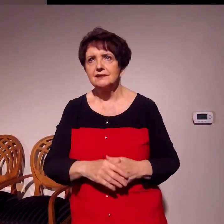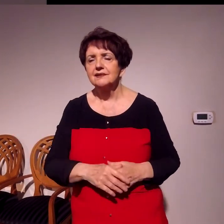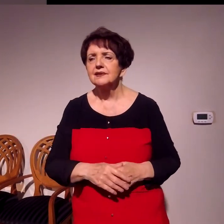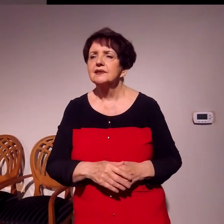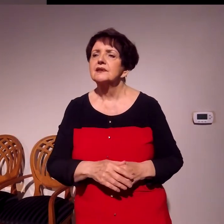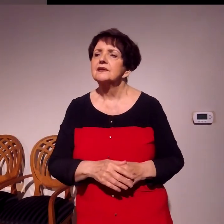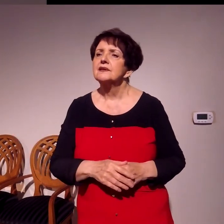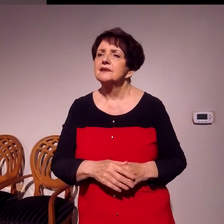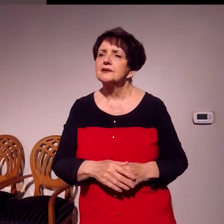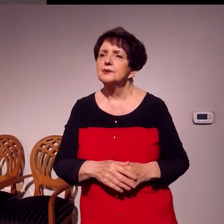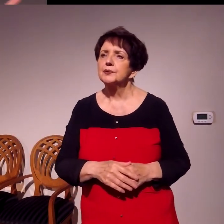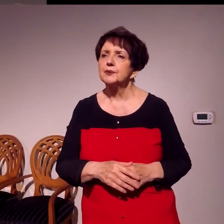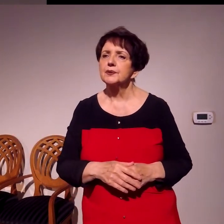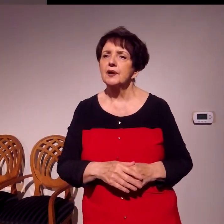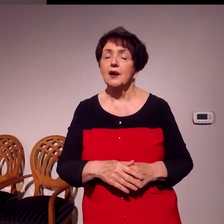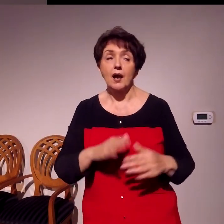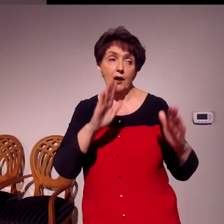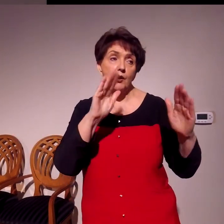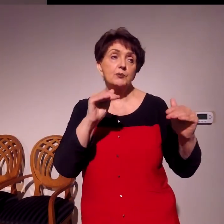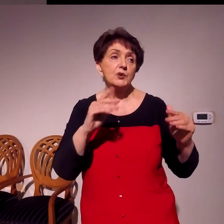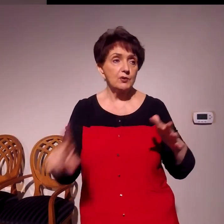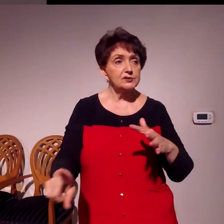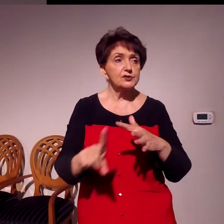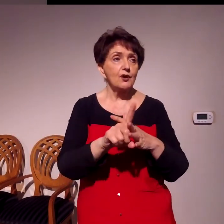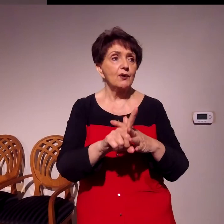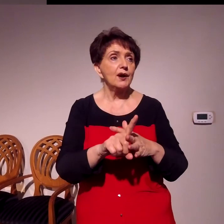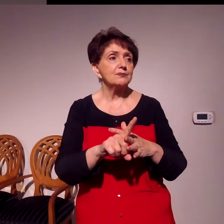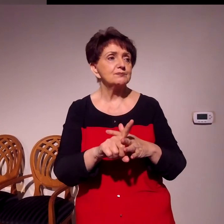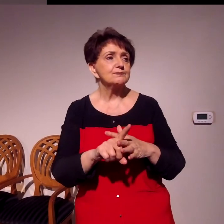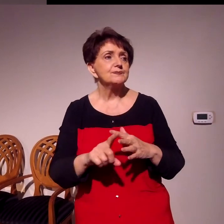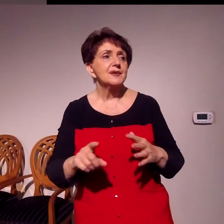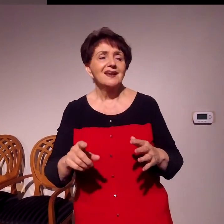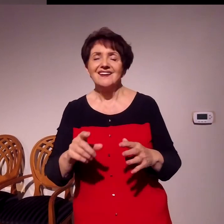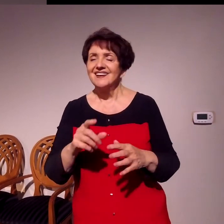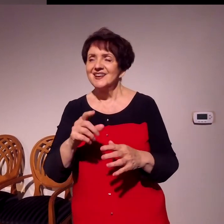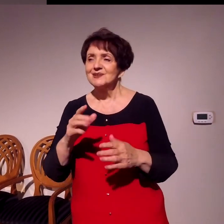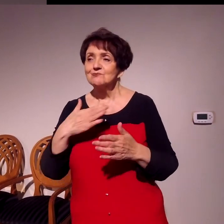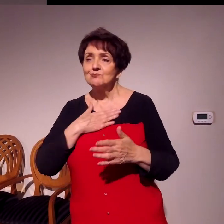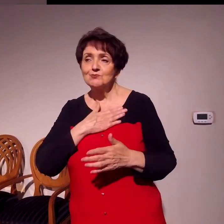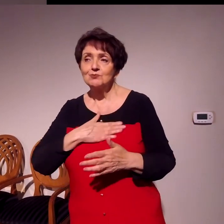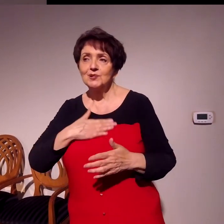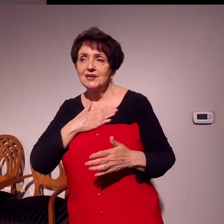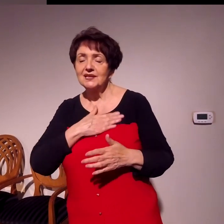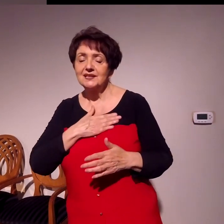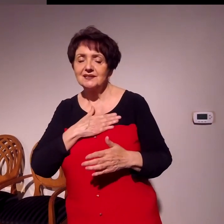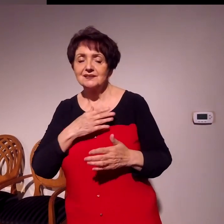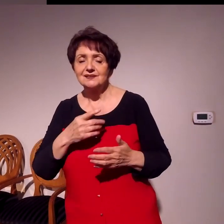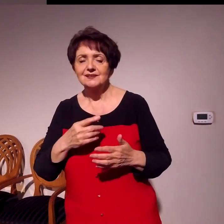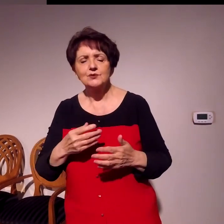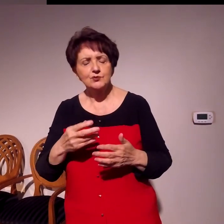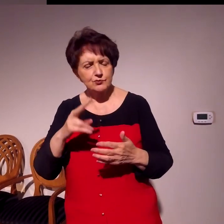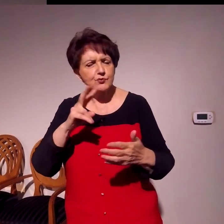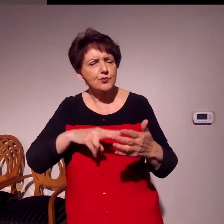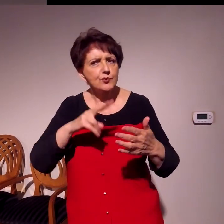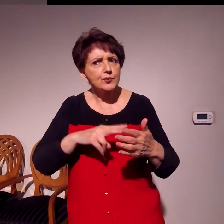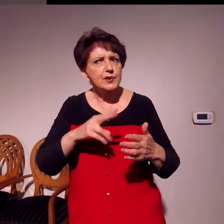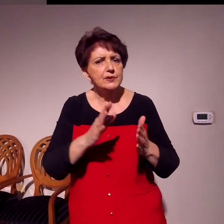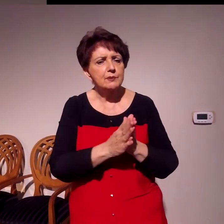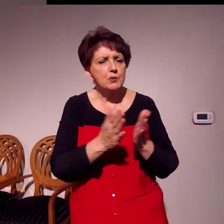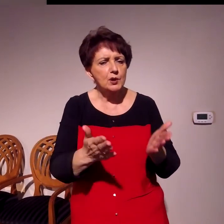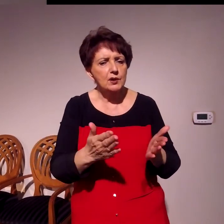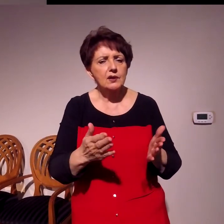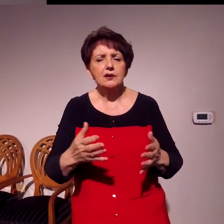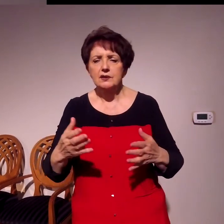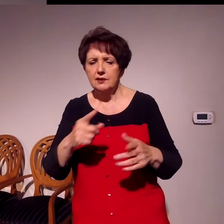hope you'll go on this walk with us, and please do dive into the book, Come to the Healthy Living